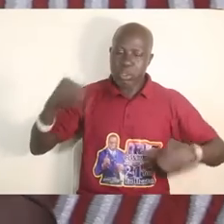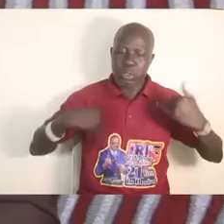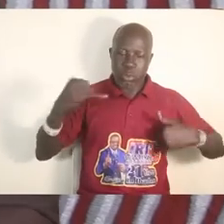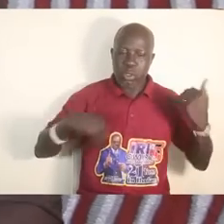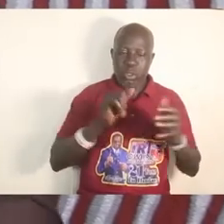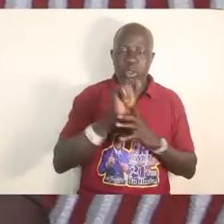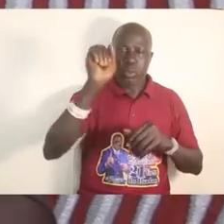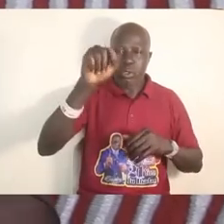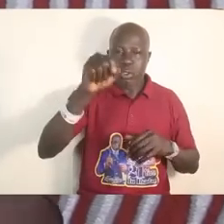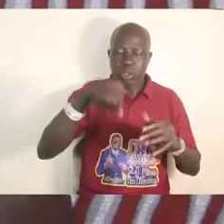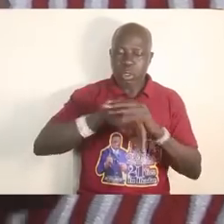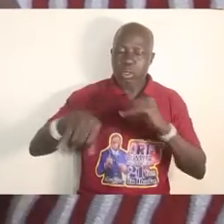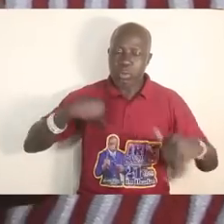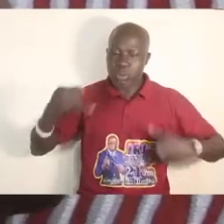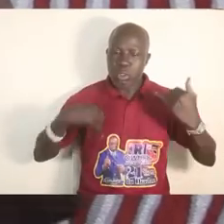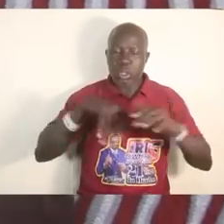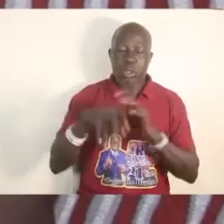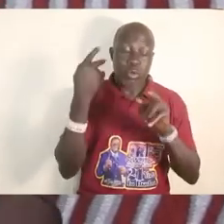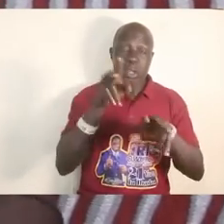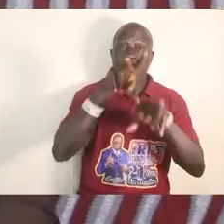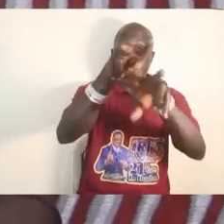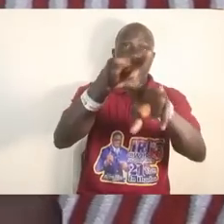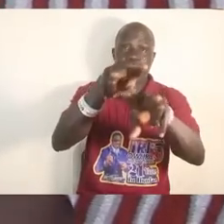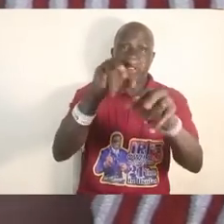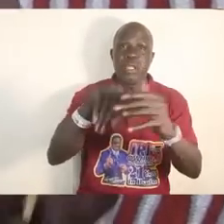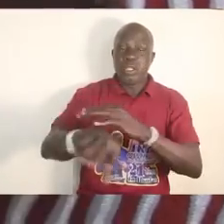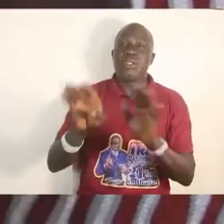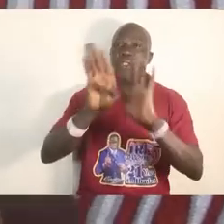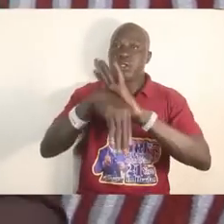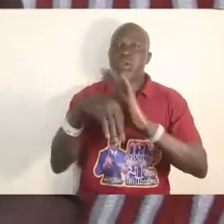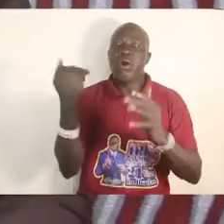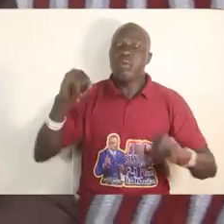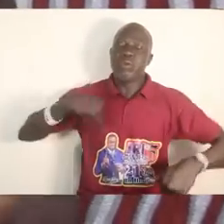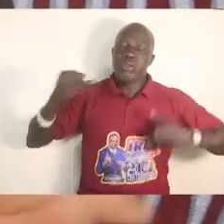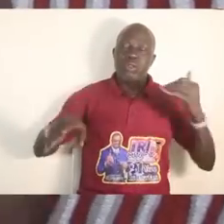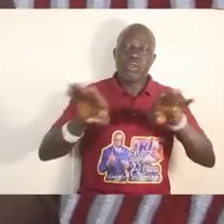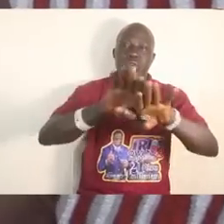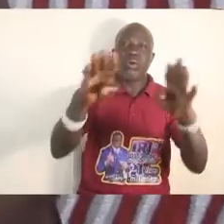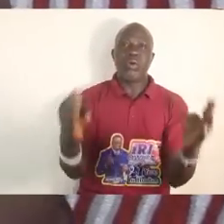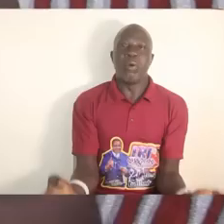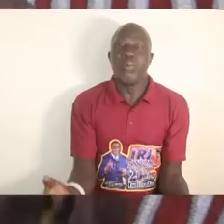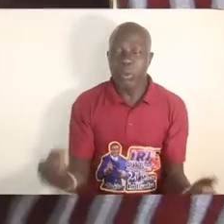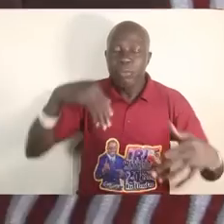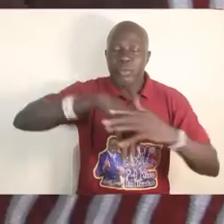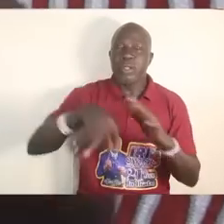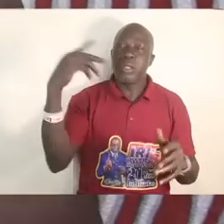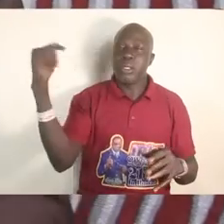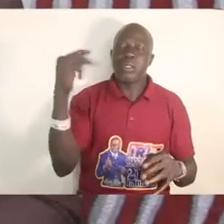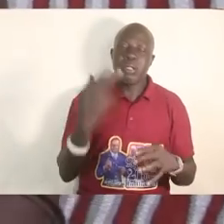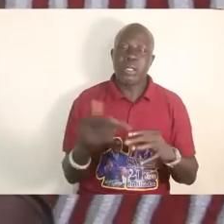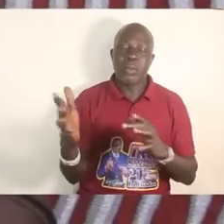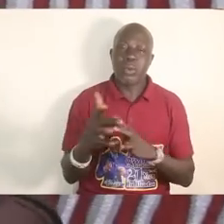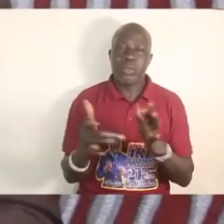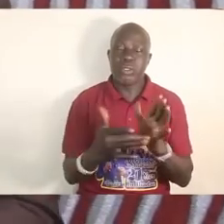of joy. Knock at the door of joy. Where you read that? Look at your phone. Amen. Door of joy will open. In the name of